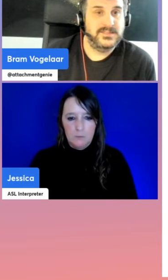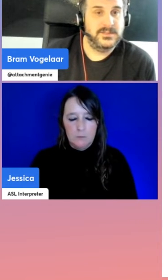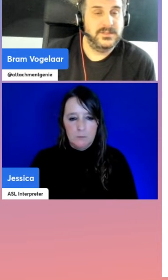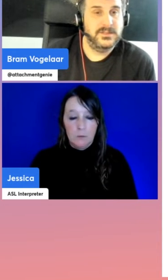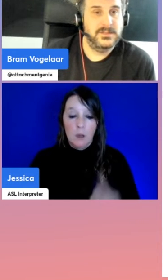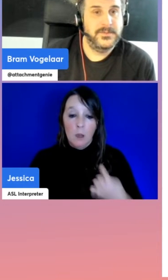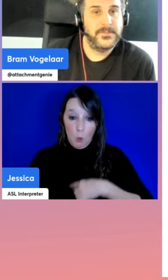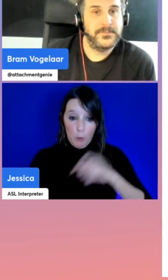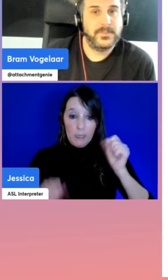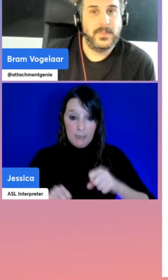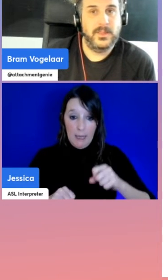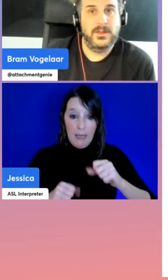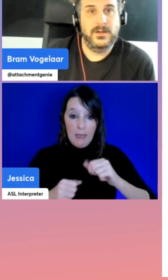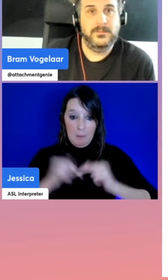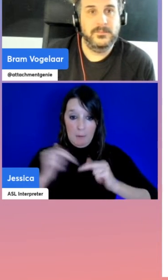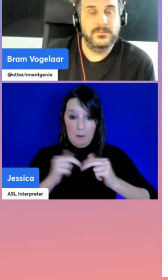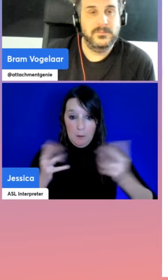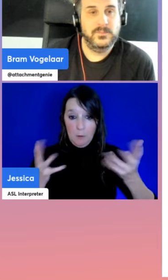global cluster,